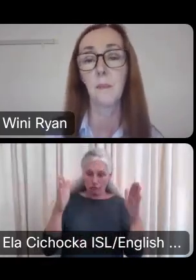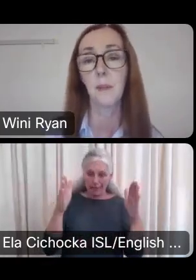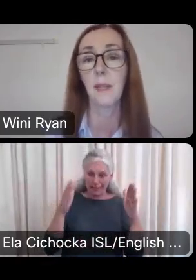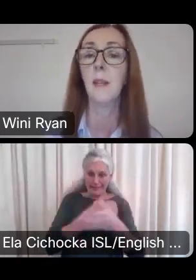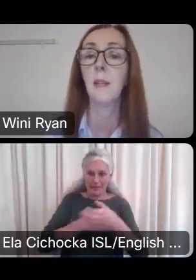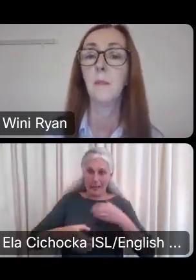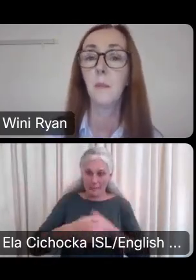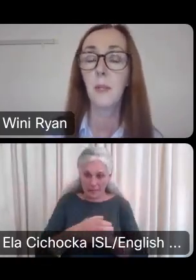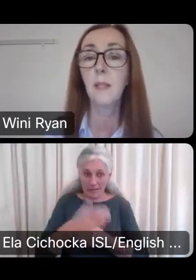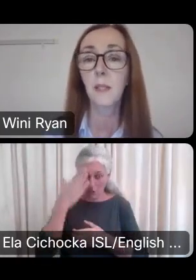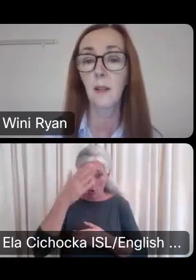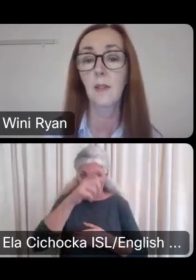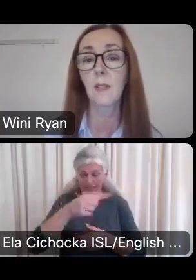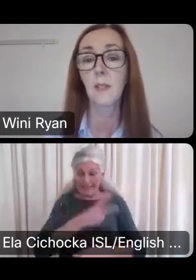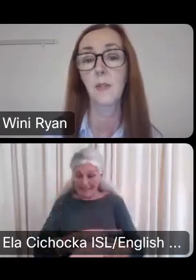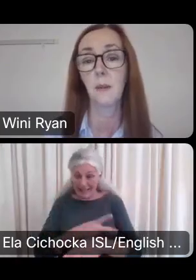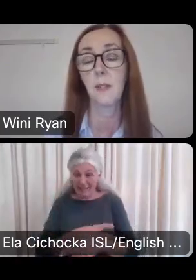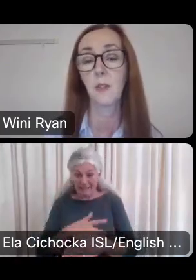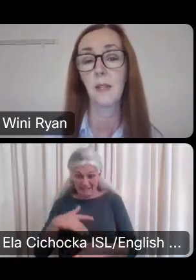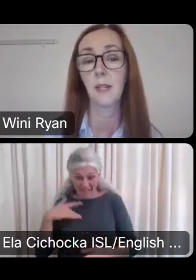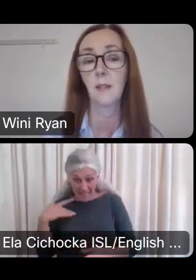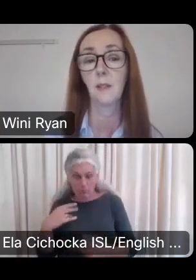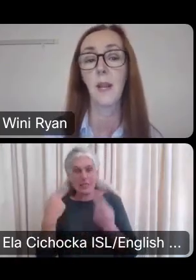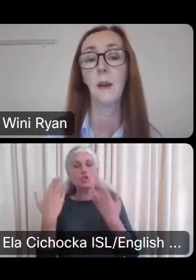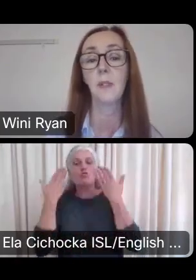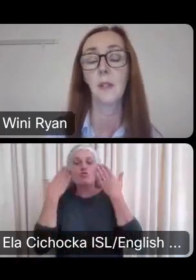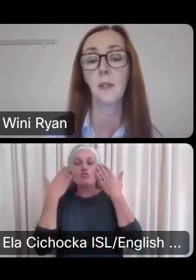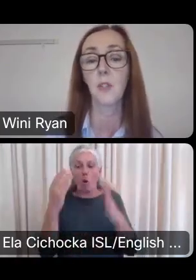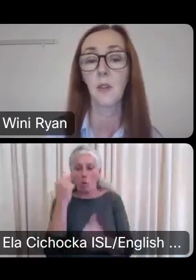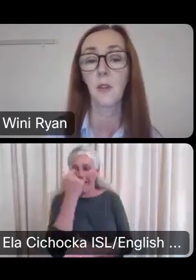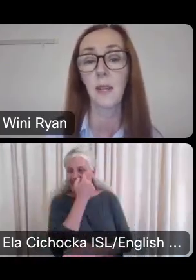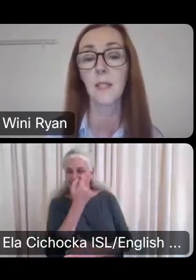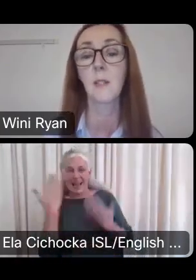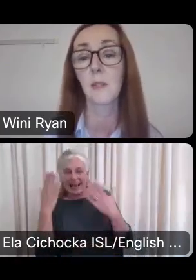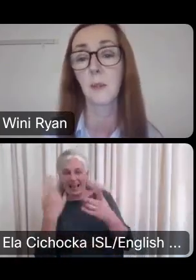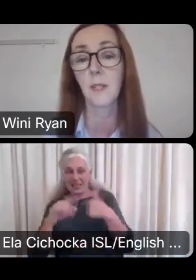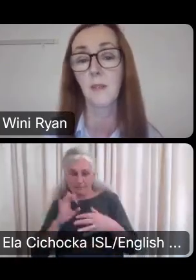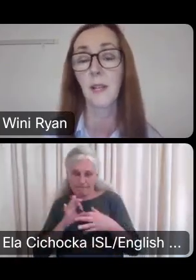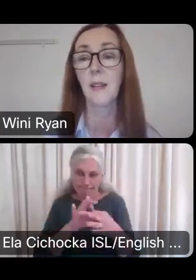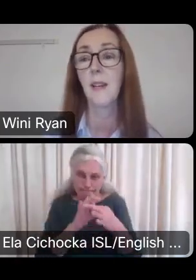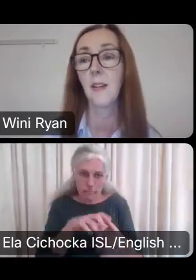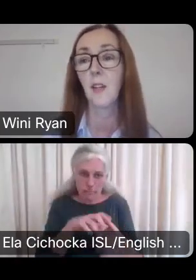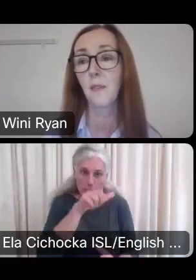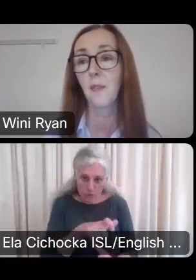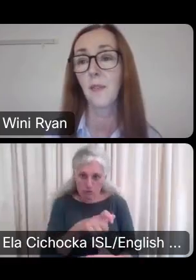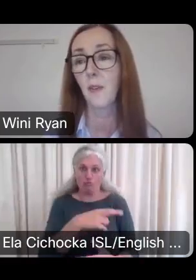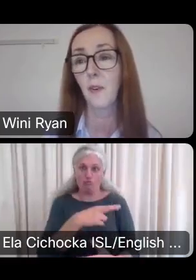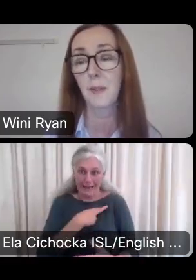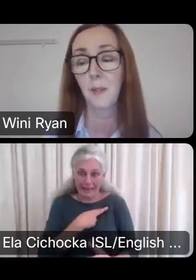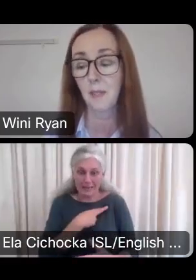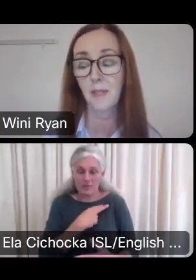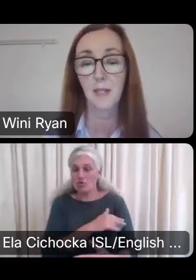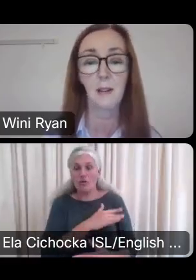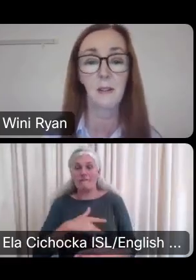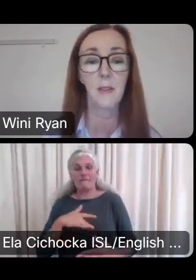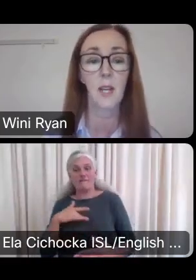feel empathy. We need skills to help us demonstrate that. So allow us to connect to what someone is feeling, not feeling it for them, as